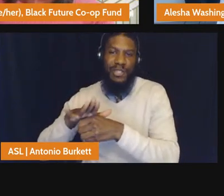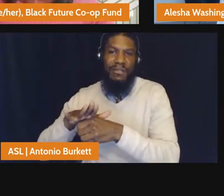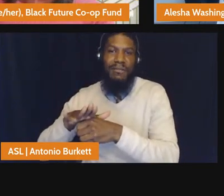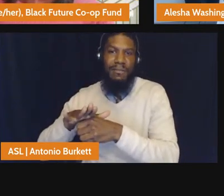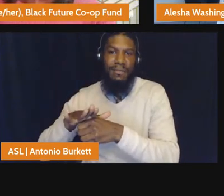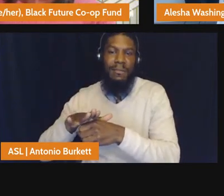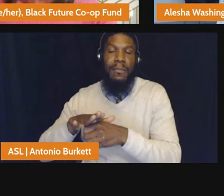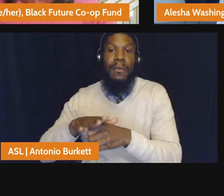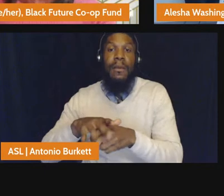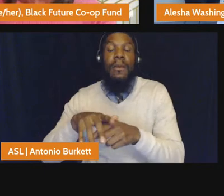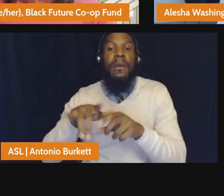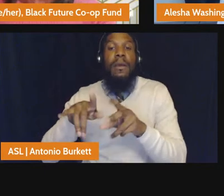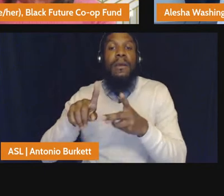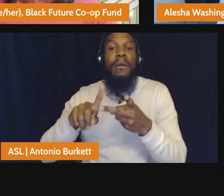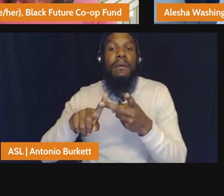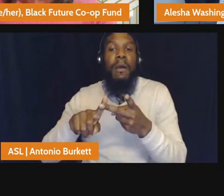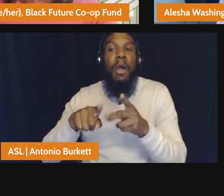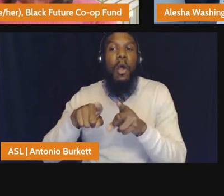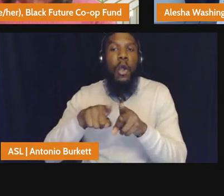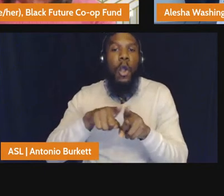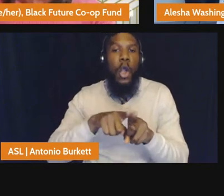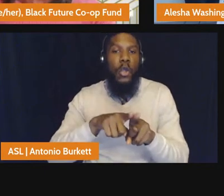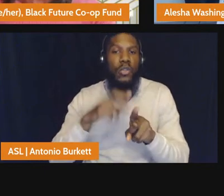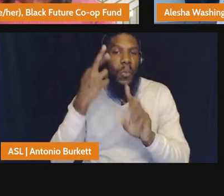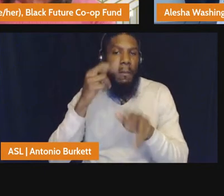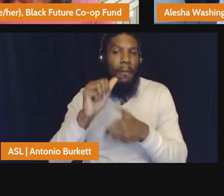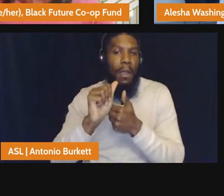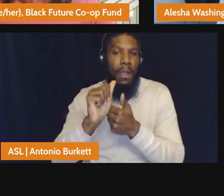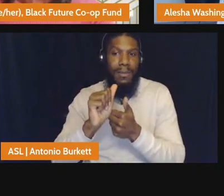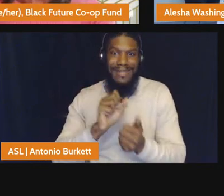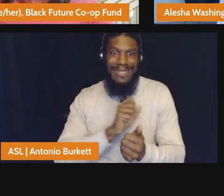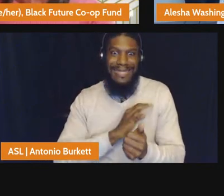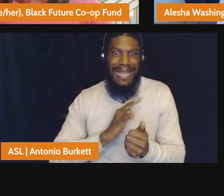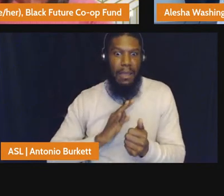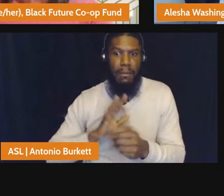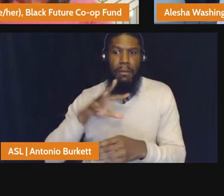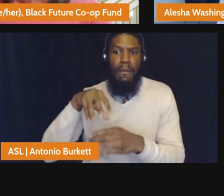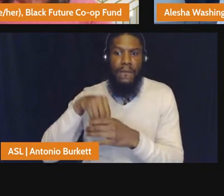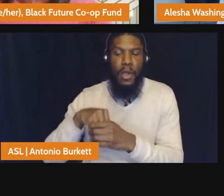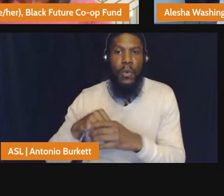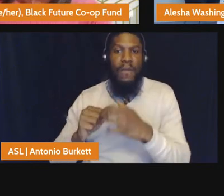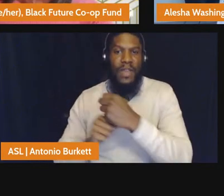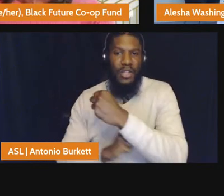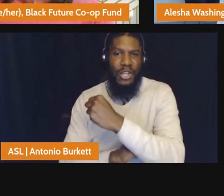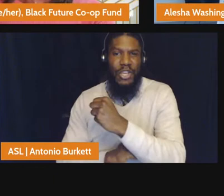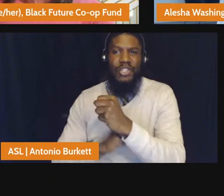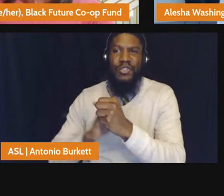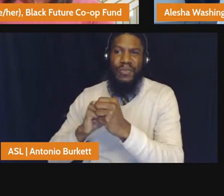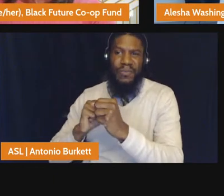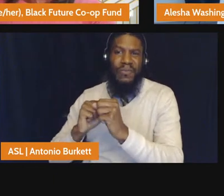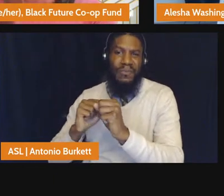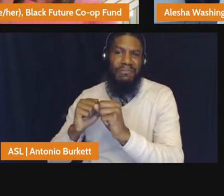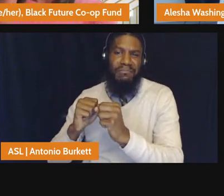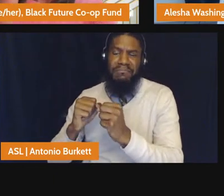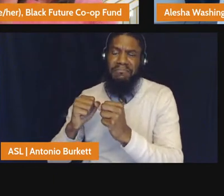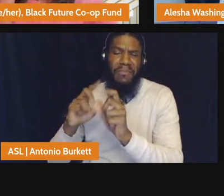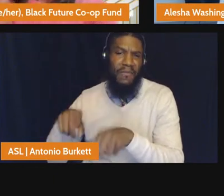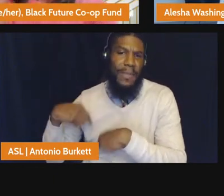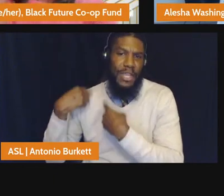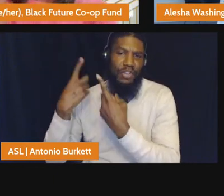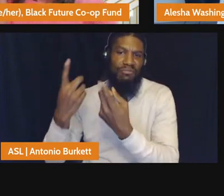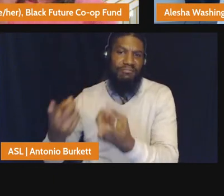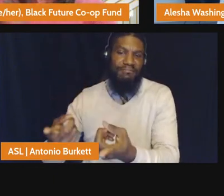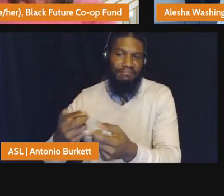also because of the staff that's been a part of the foundation over the years. They had